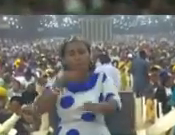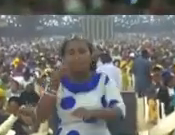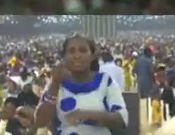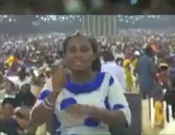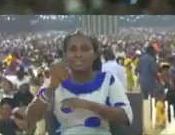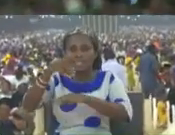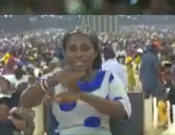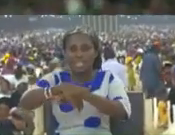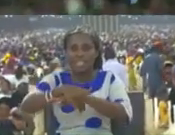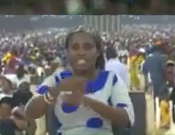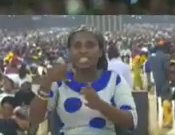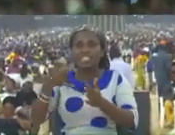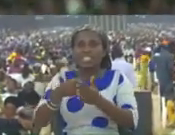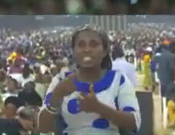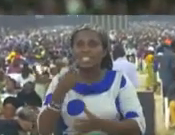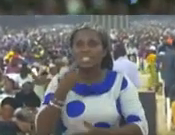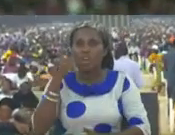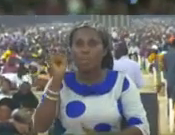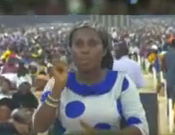it must end.